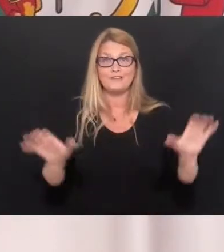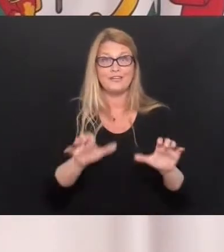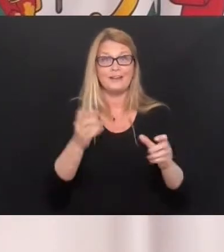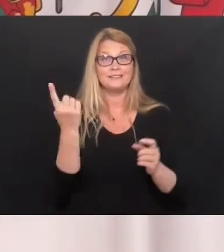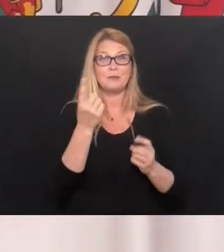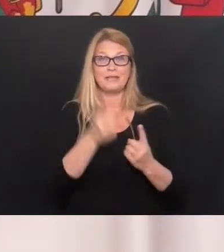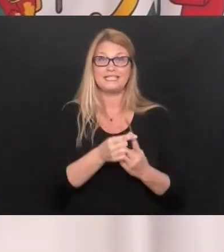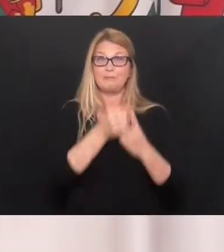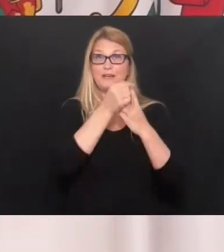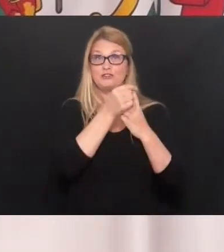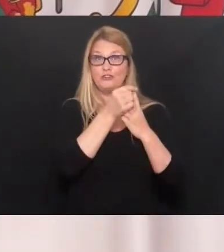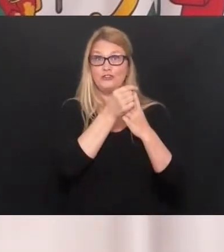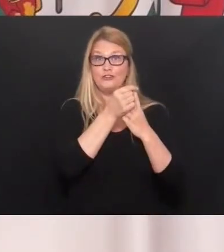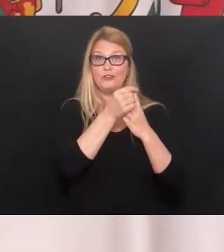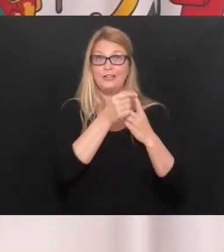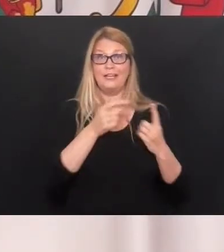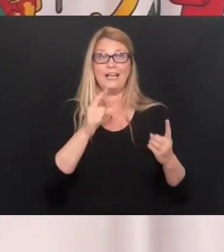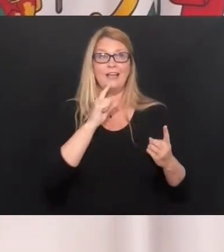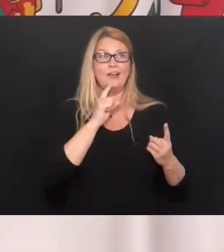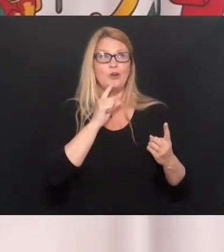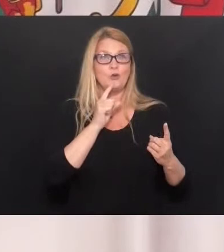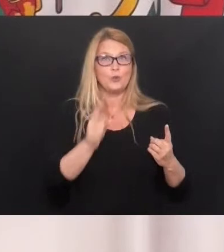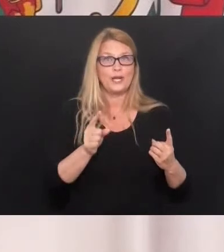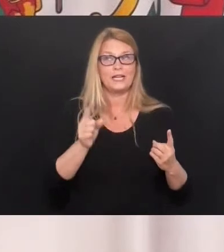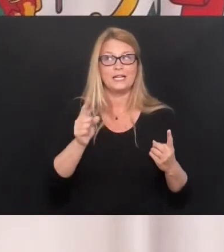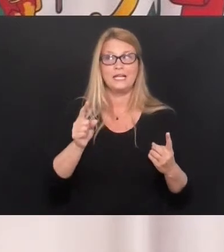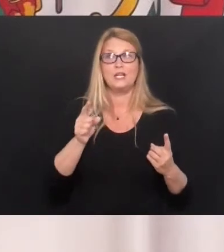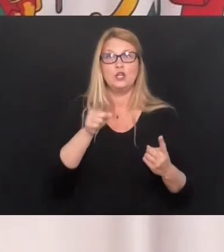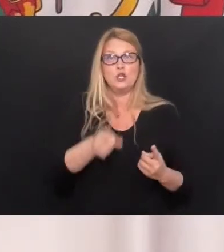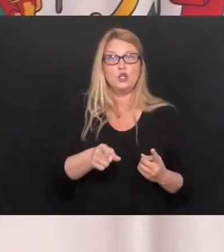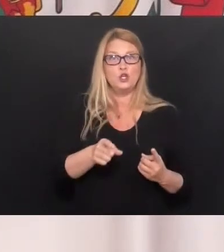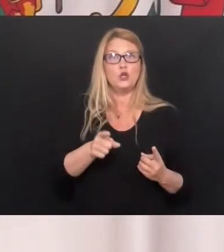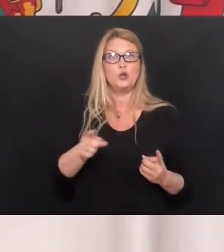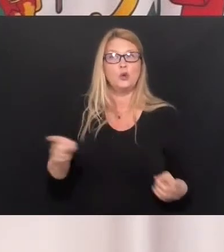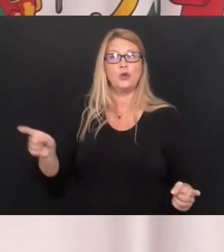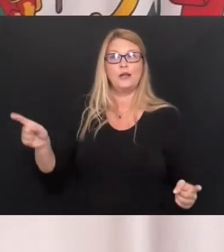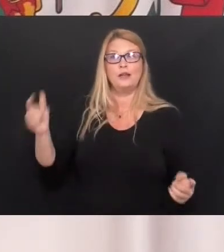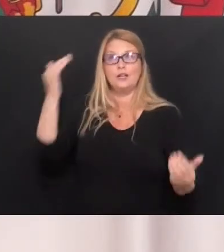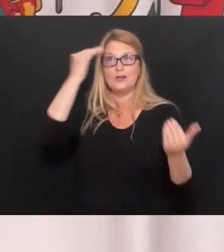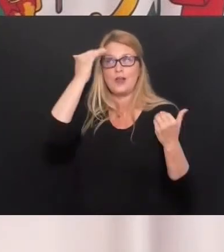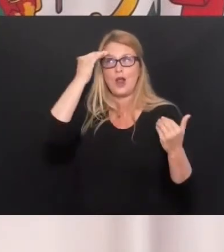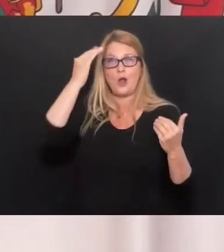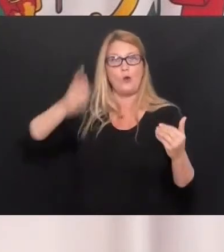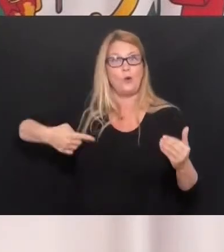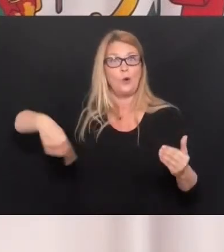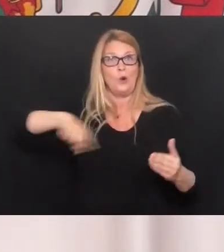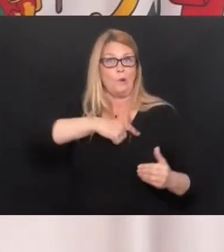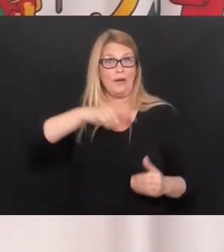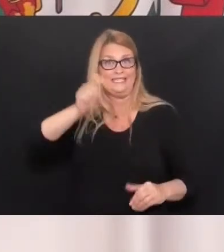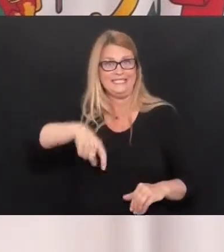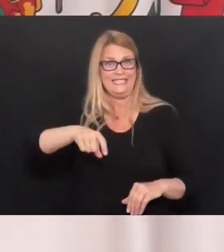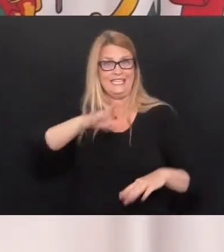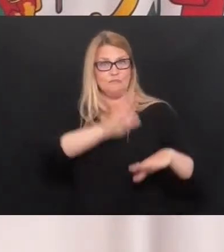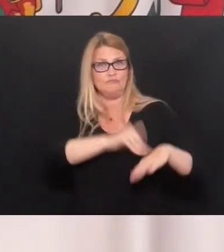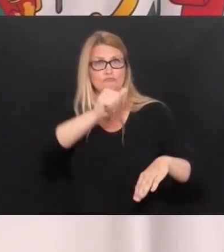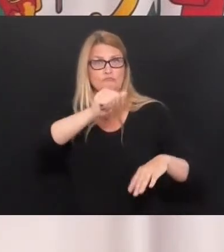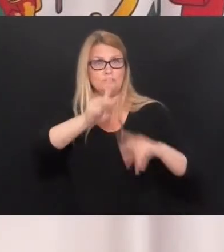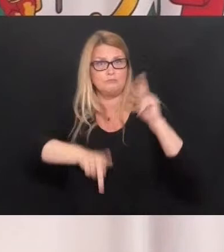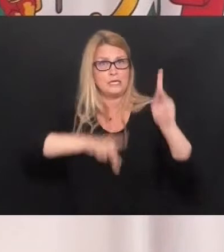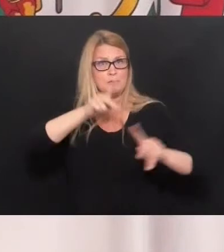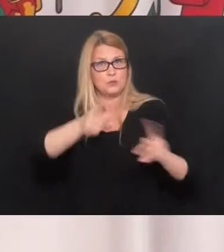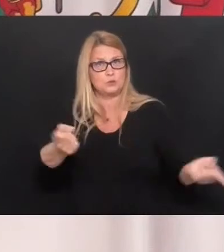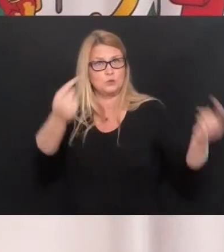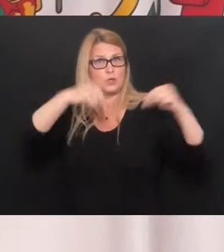special. You have heard the call of our nation of West Virginia, and absolutely you've